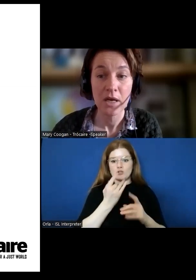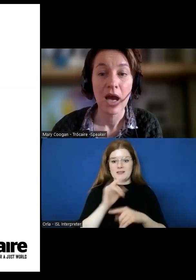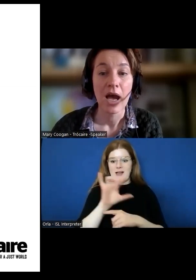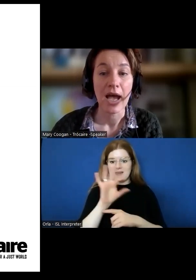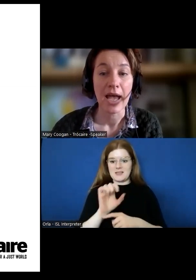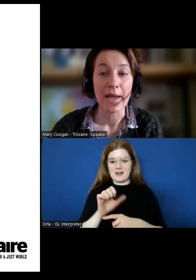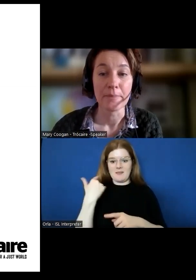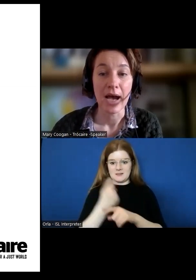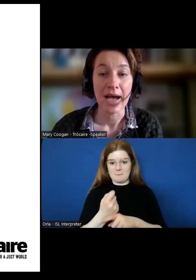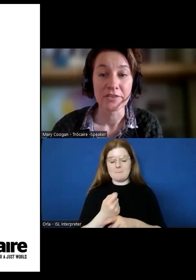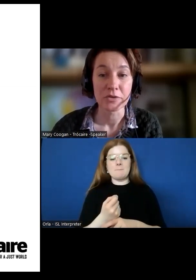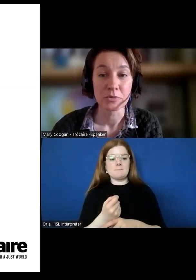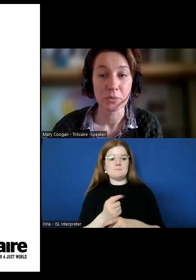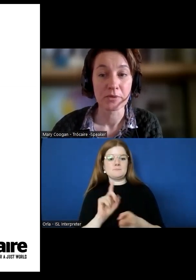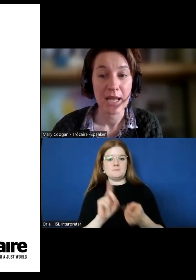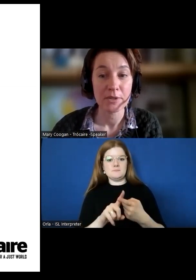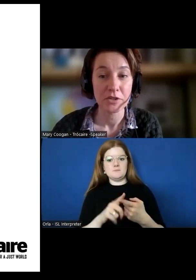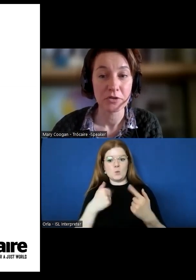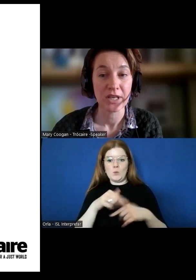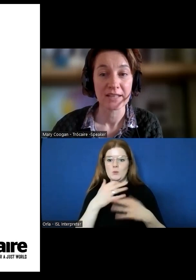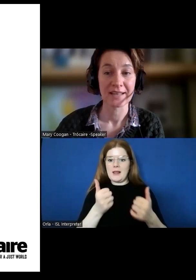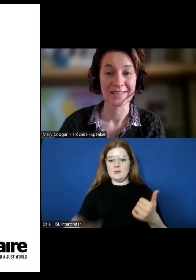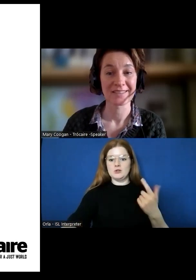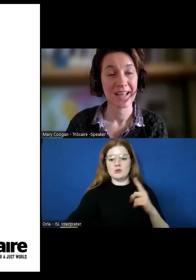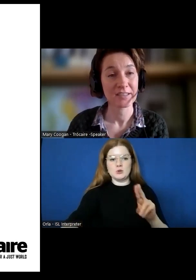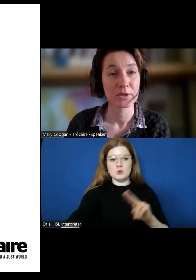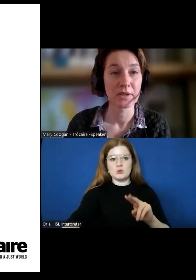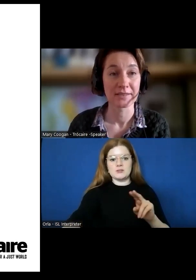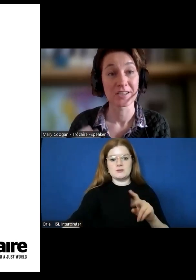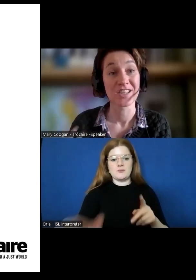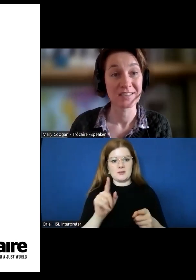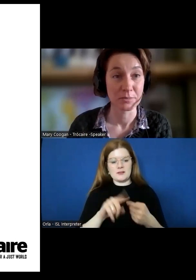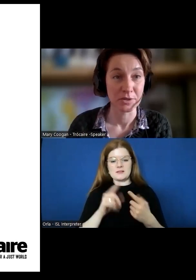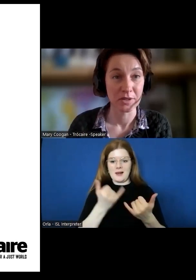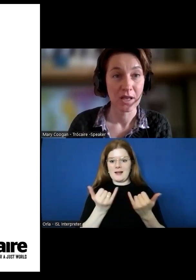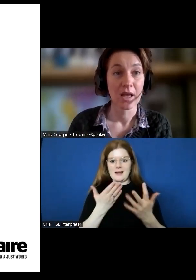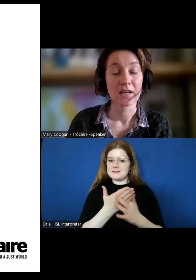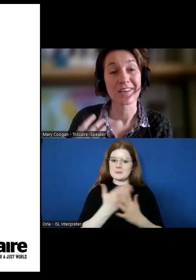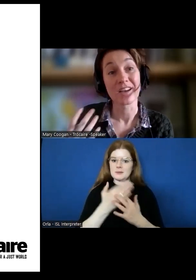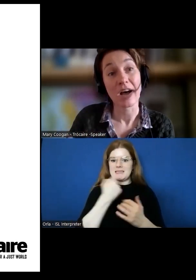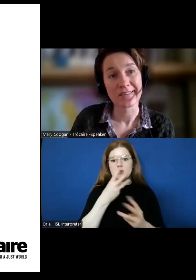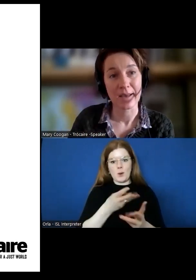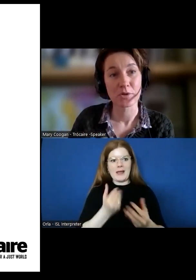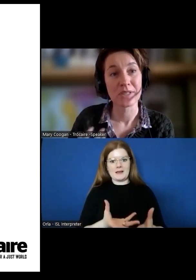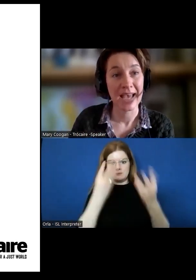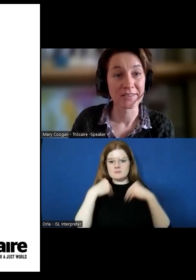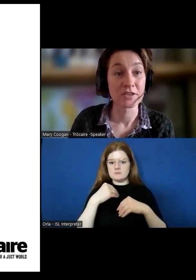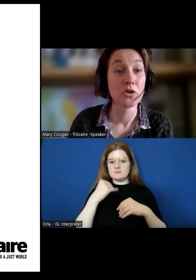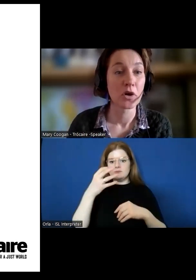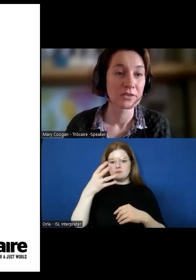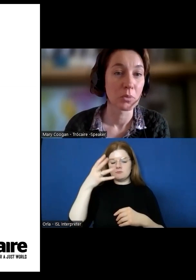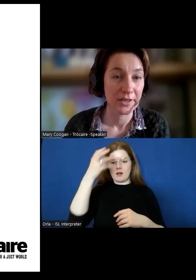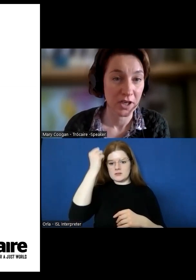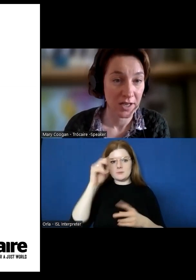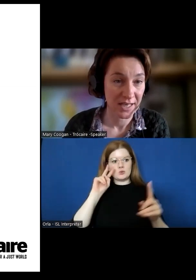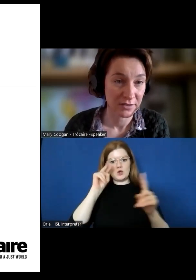time. And so we were able to use that as an accessible and digestible kind of concept or lens to